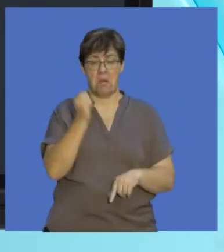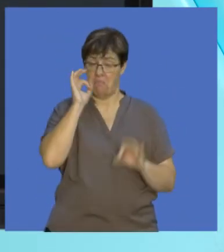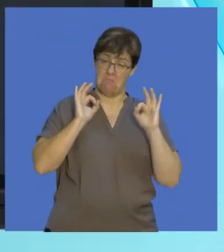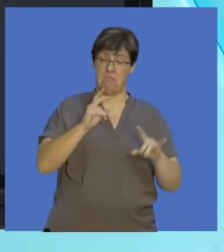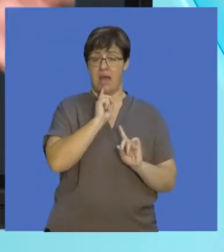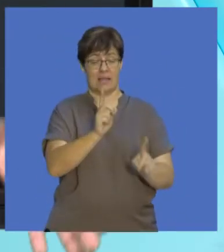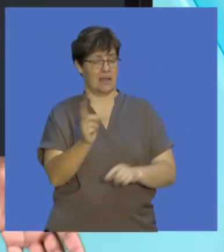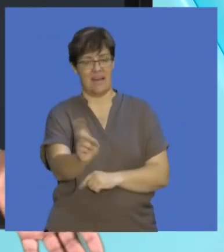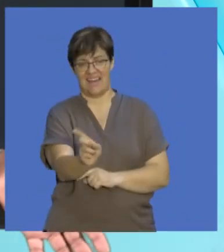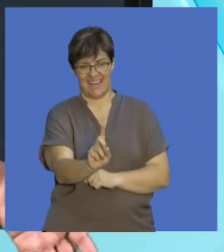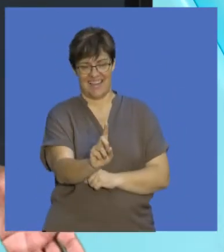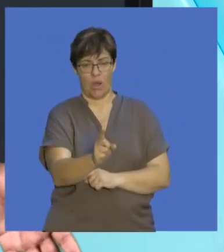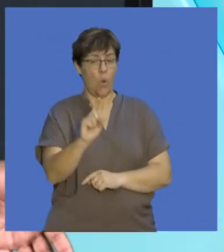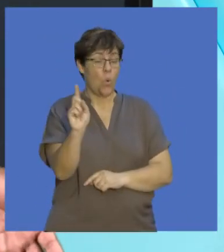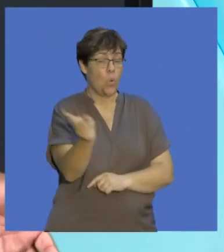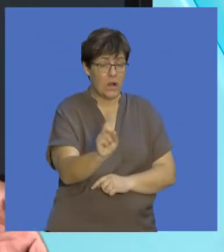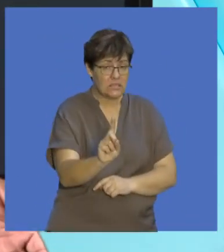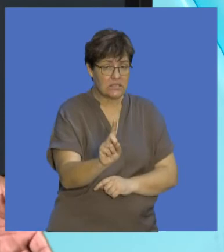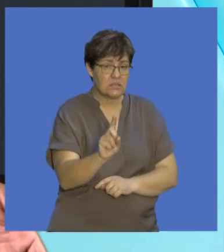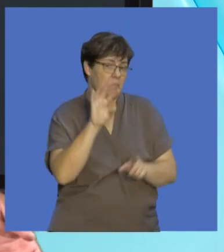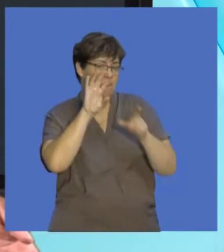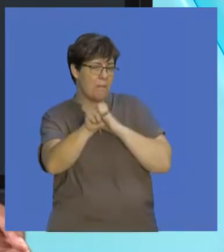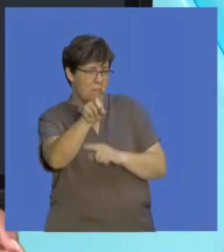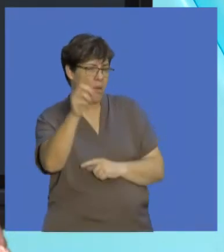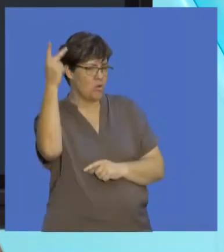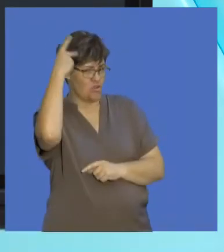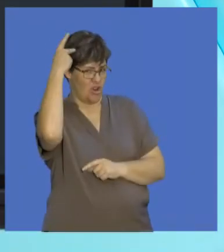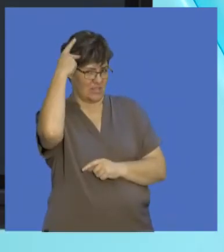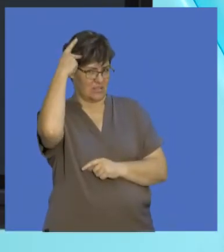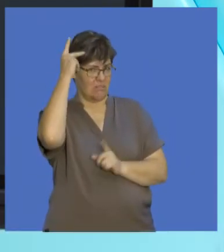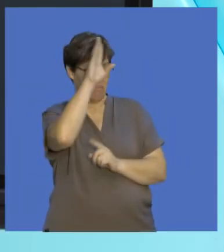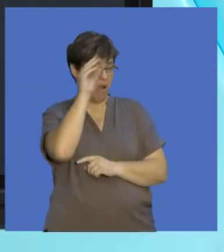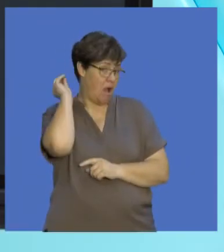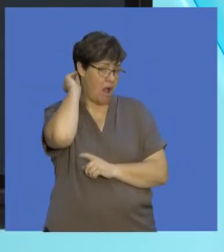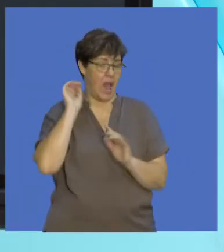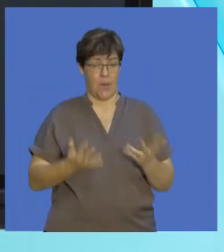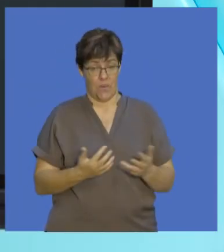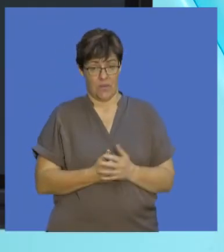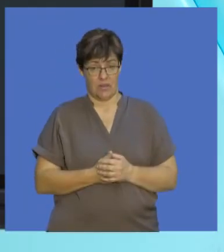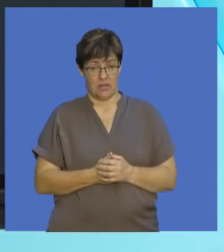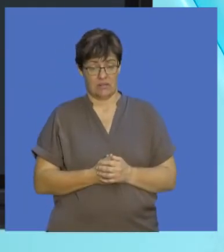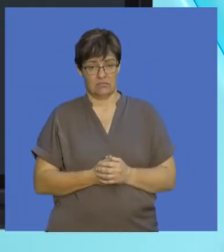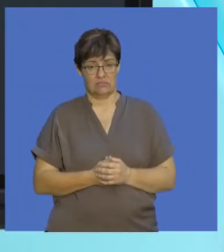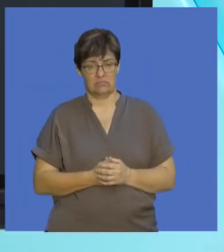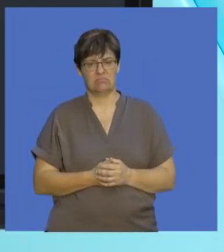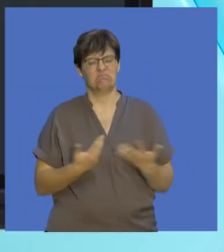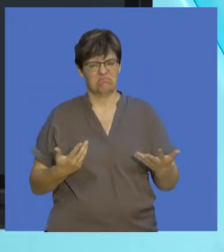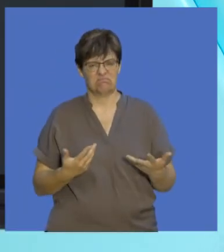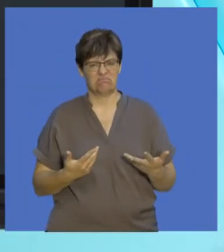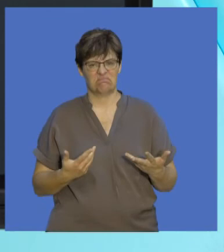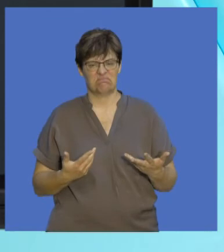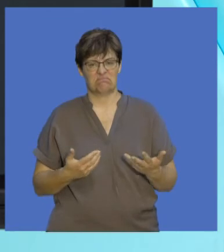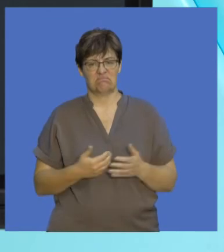us to arrive at the correct answer. So what, and it tests your knowledge, your remembering. Okay, now this